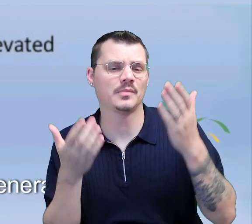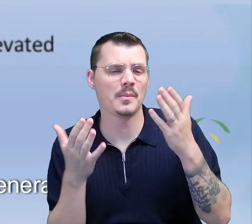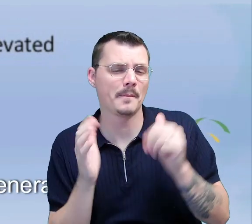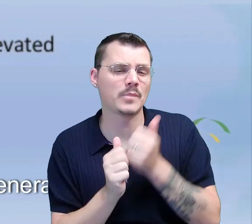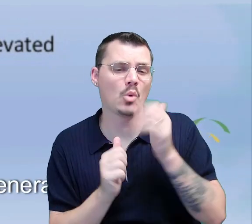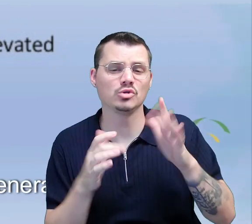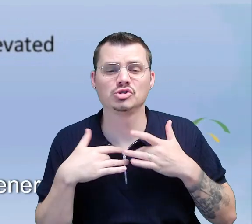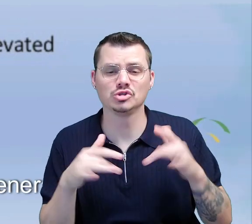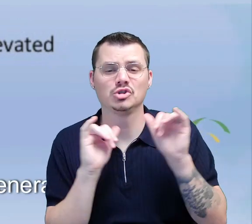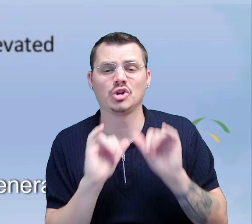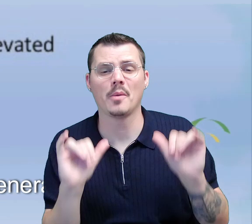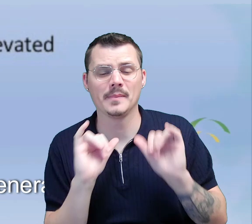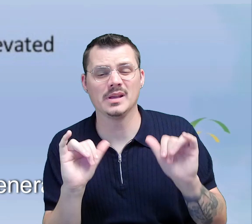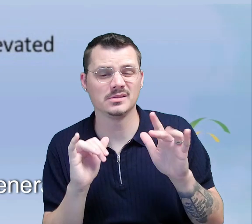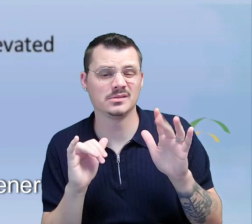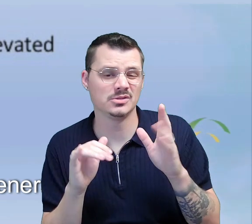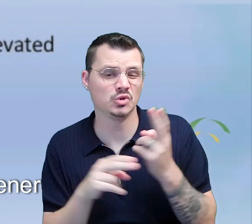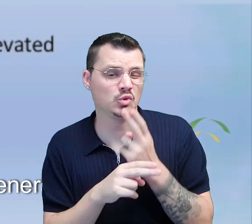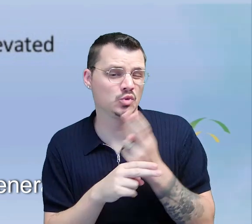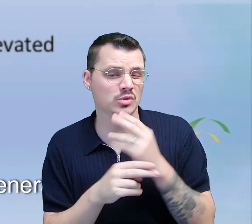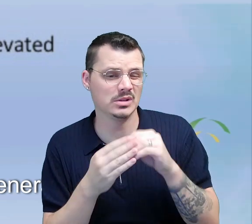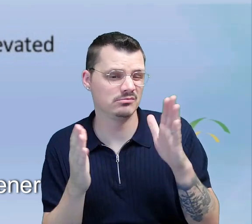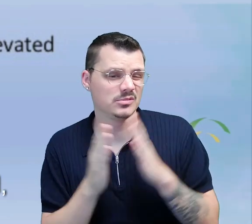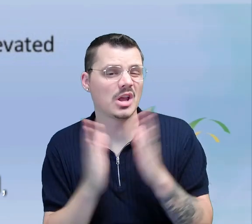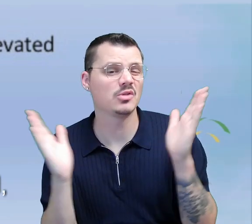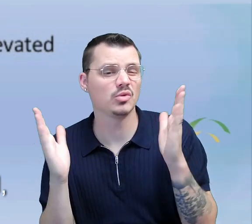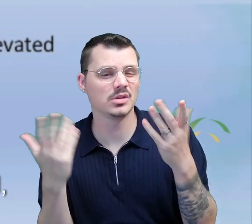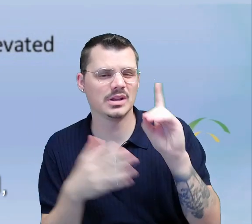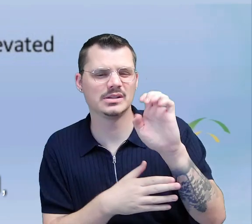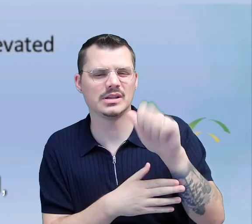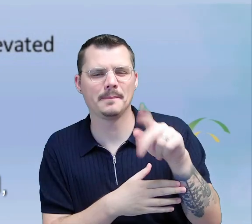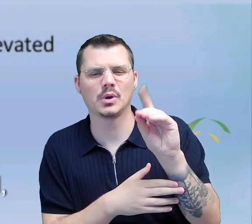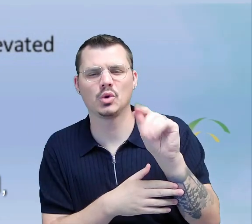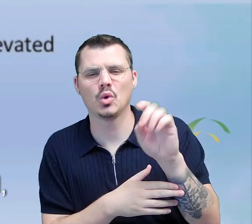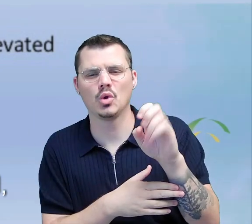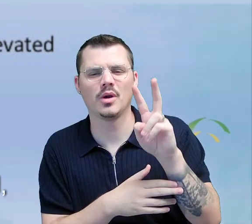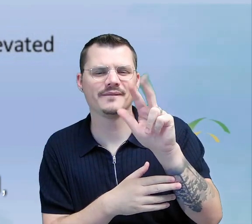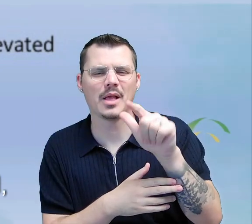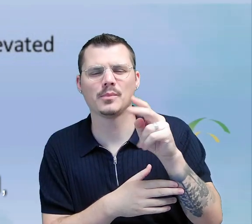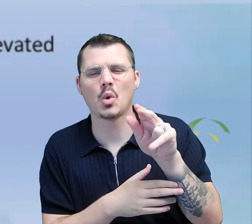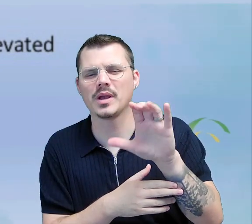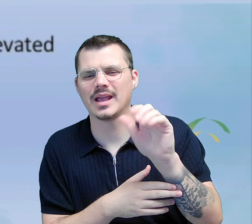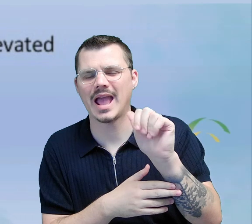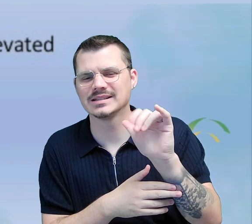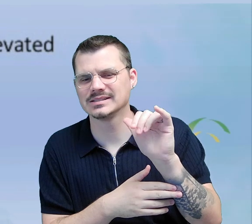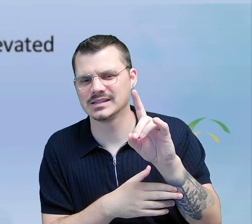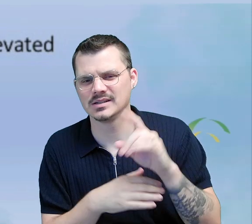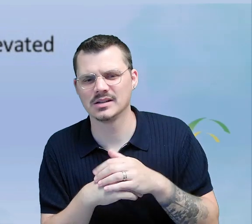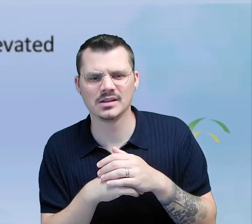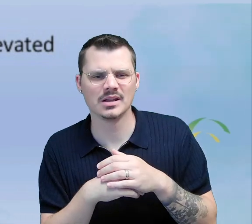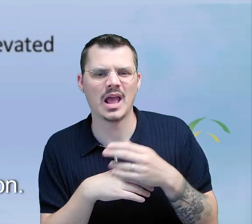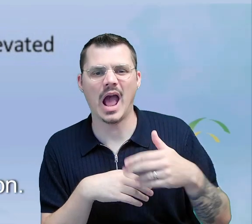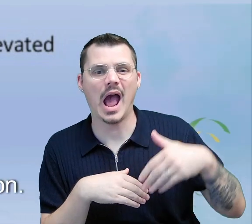Probably the most common one that's used in general practice is Depakote, valproic acid,